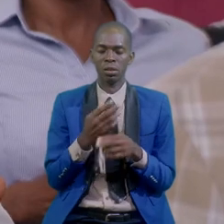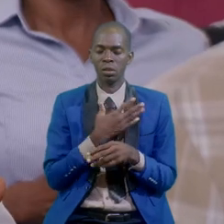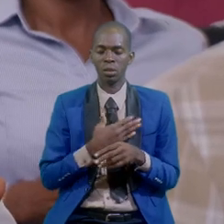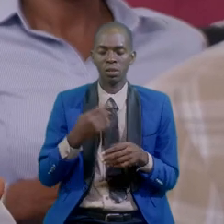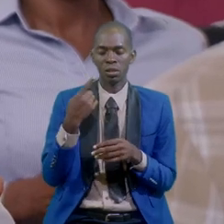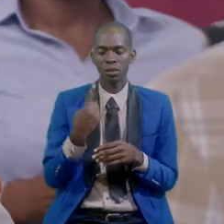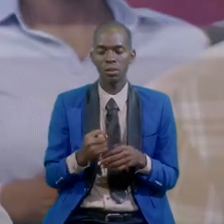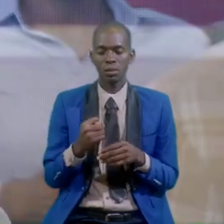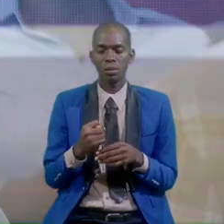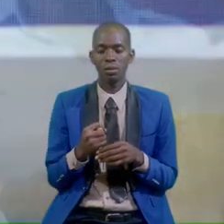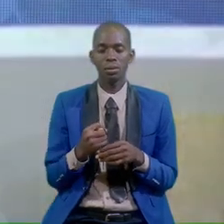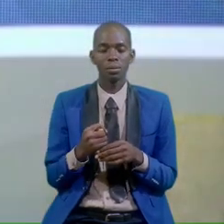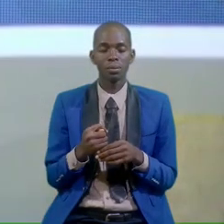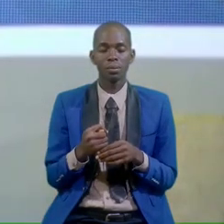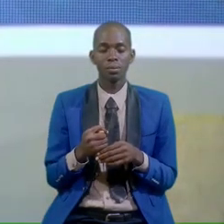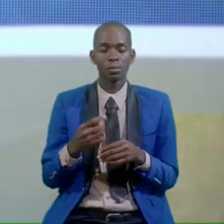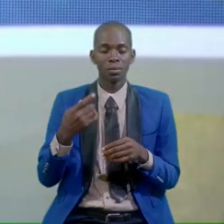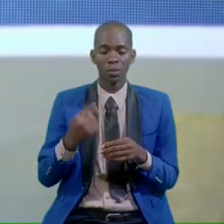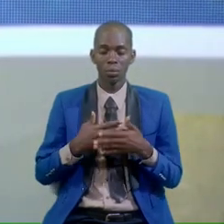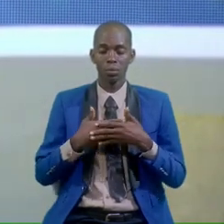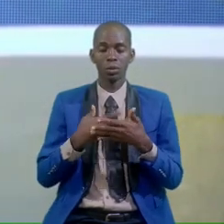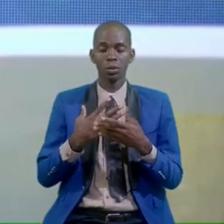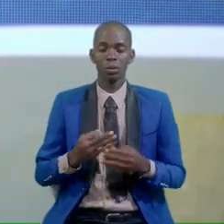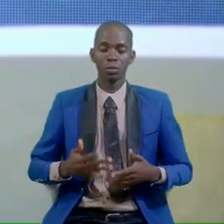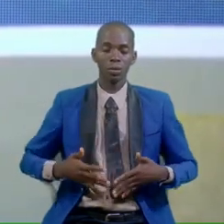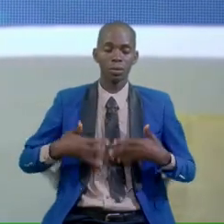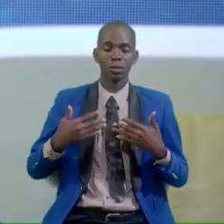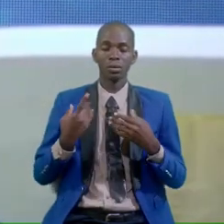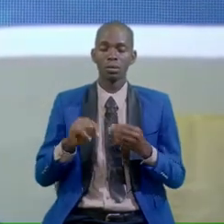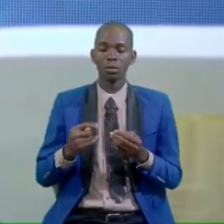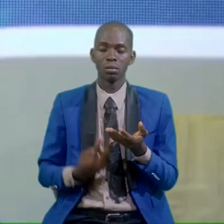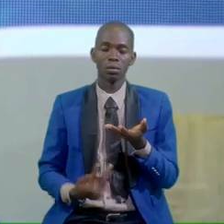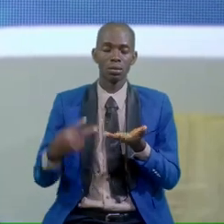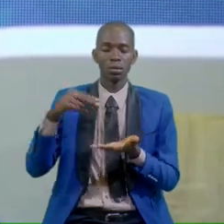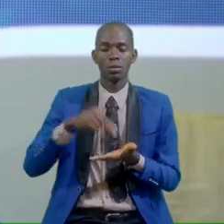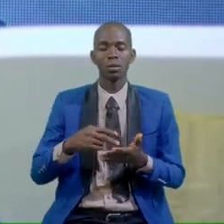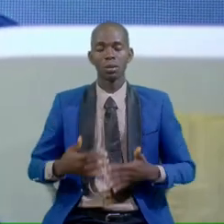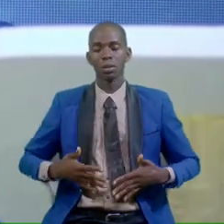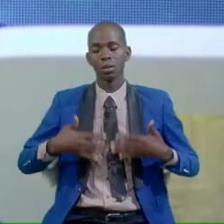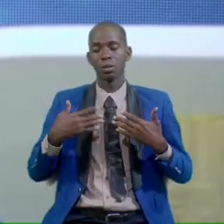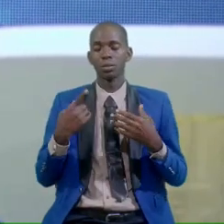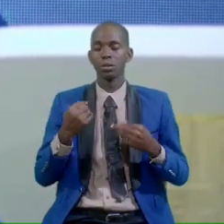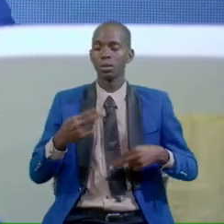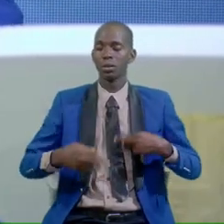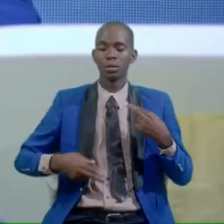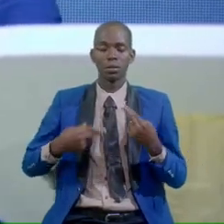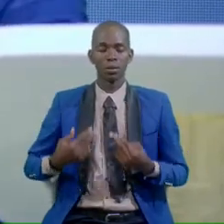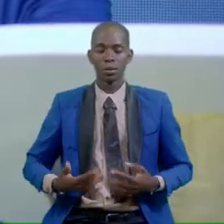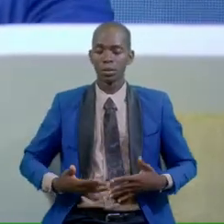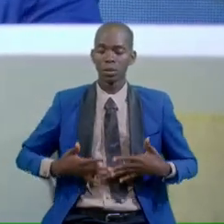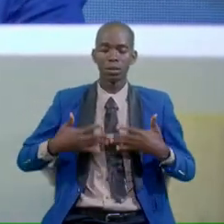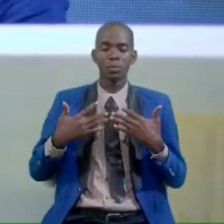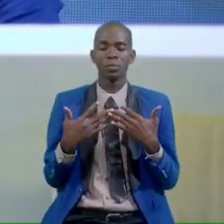breath of life, resurrection life, revived life, revitalized life.